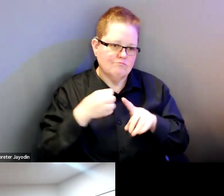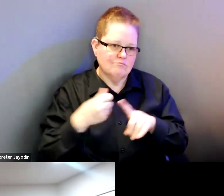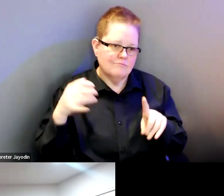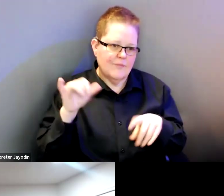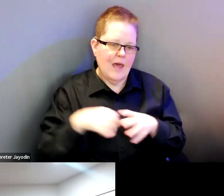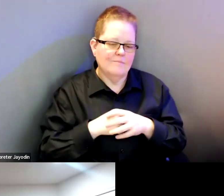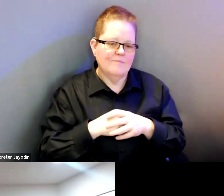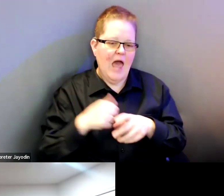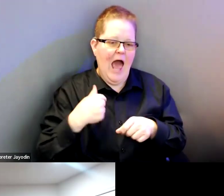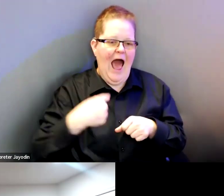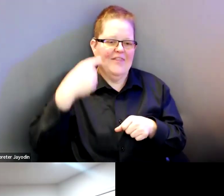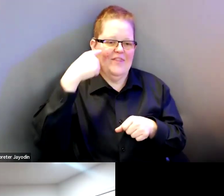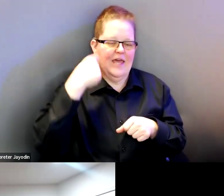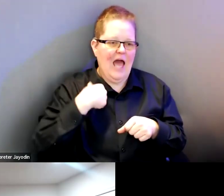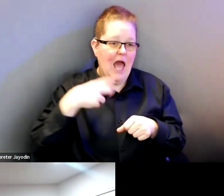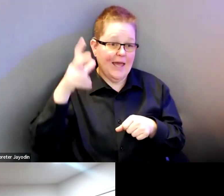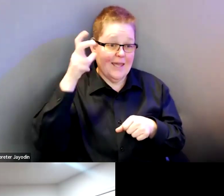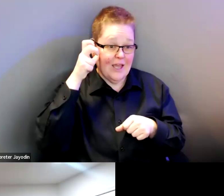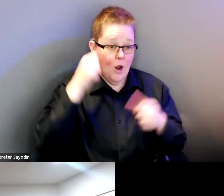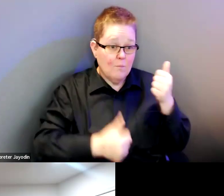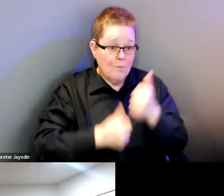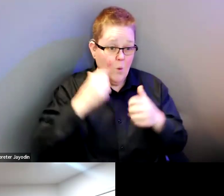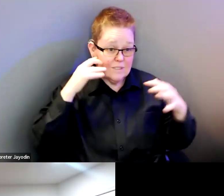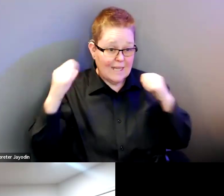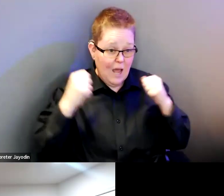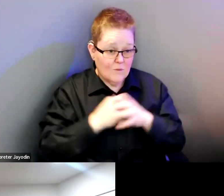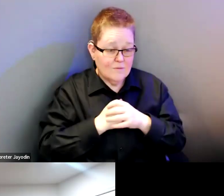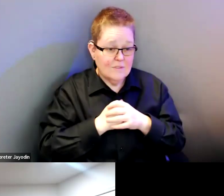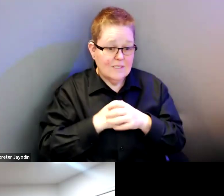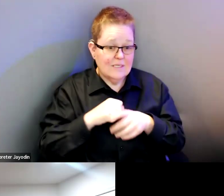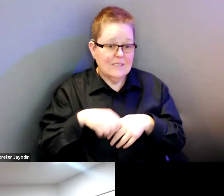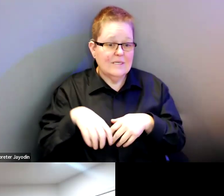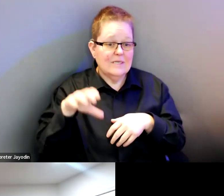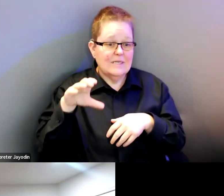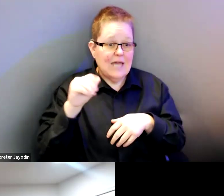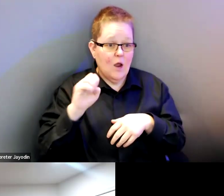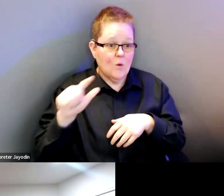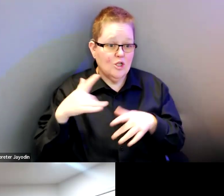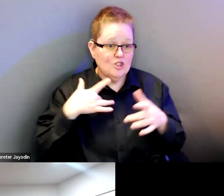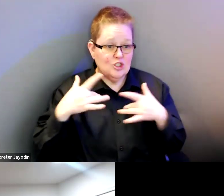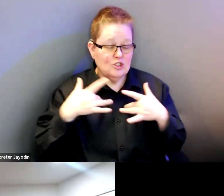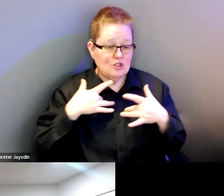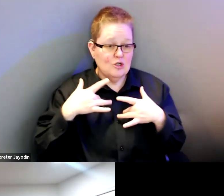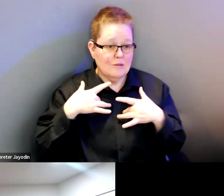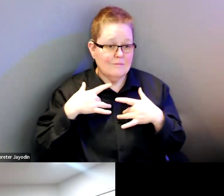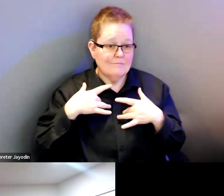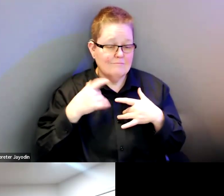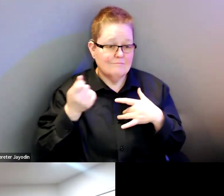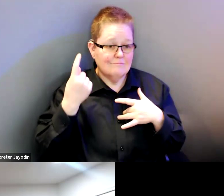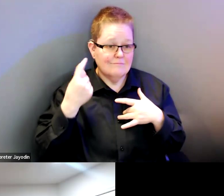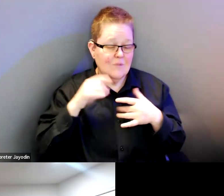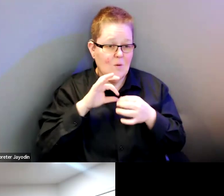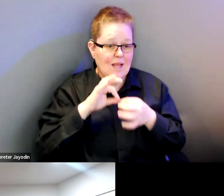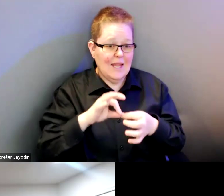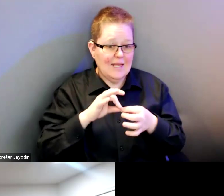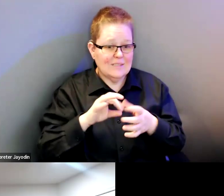I think I hear most loudly Carol's concern, I think, about if there is wiggle